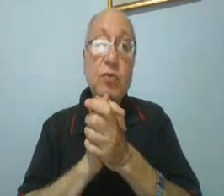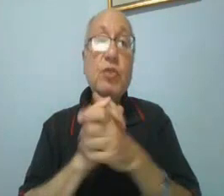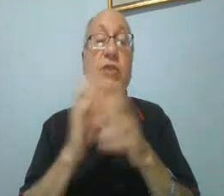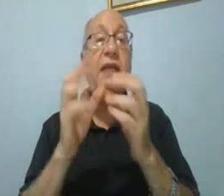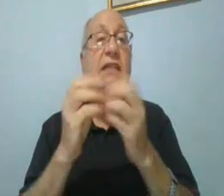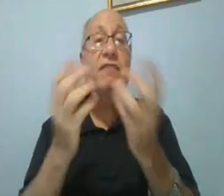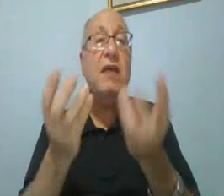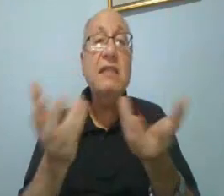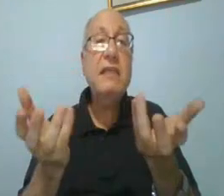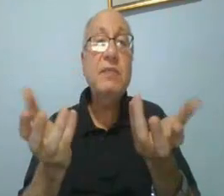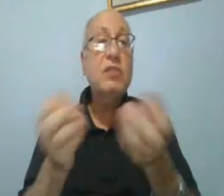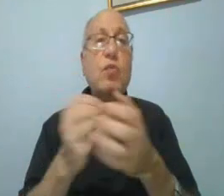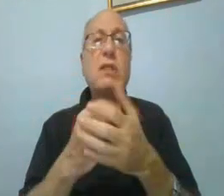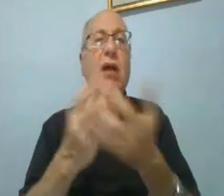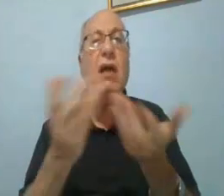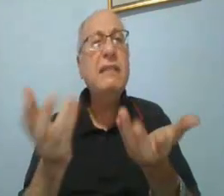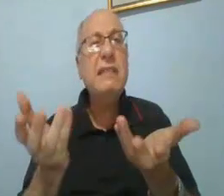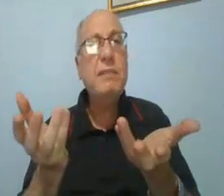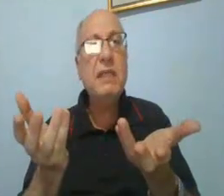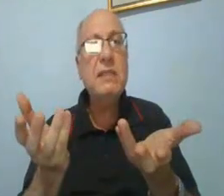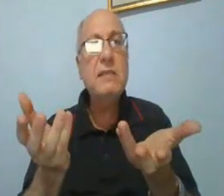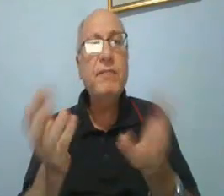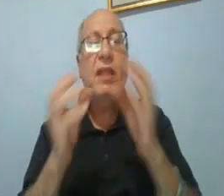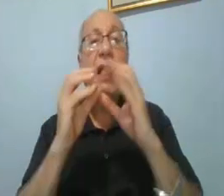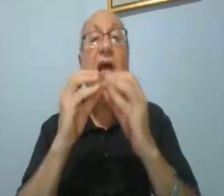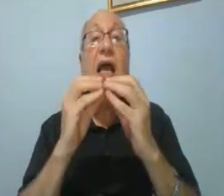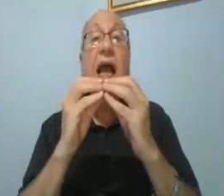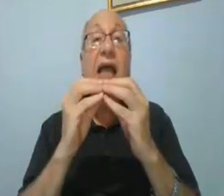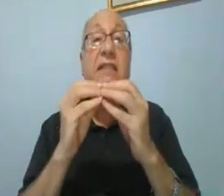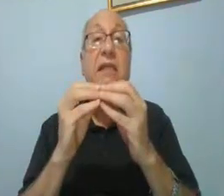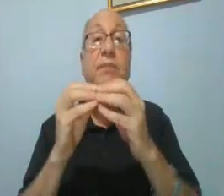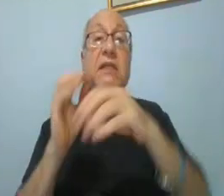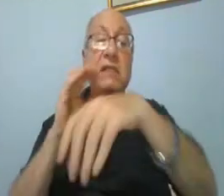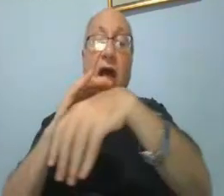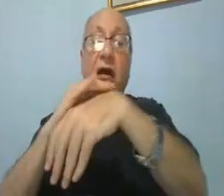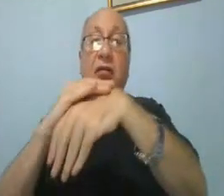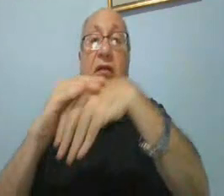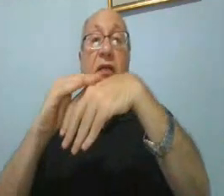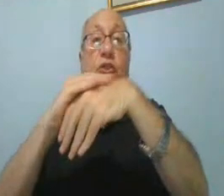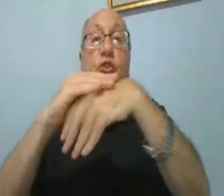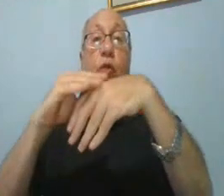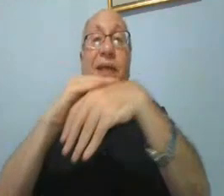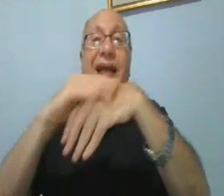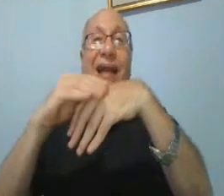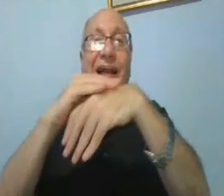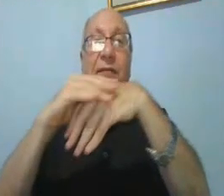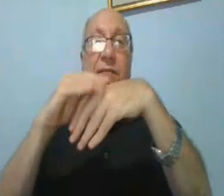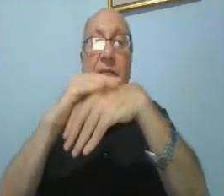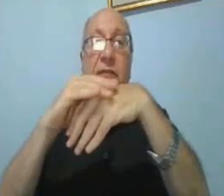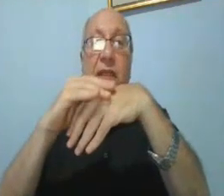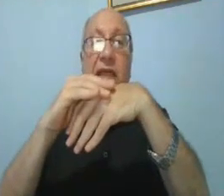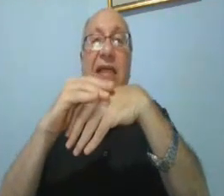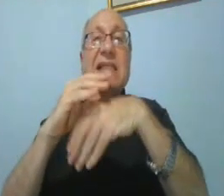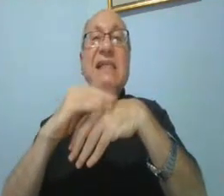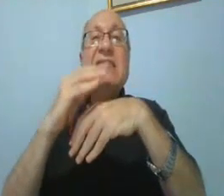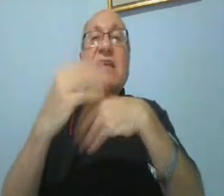antiseptics. We should identify antiseptics. What are antiseptics? Antiseptics are topical